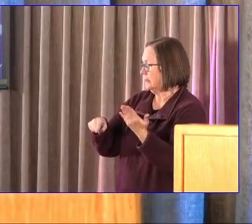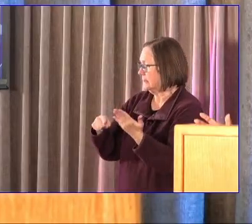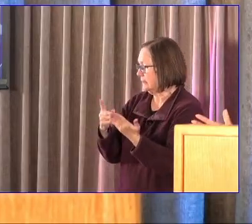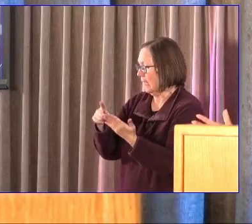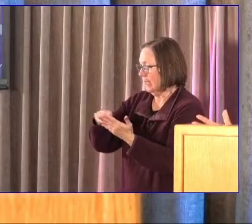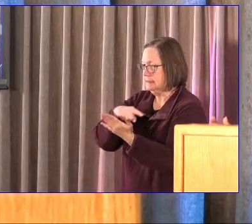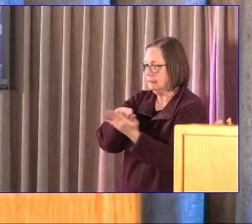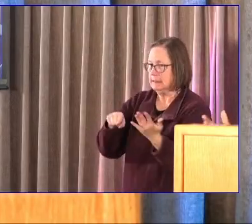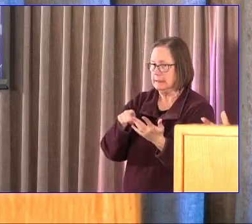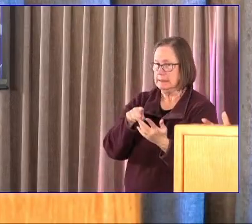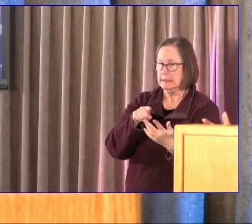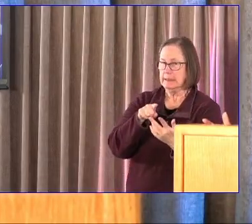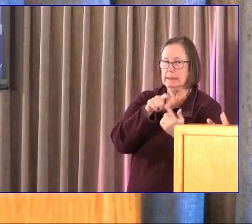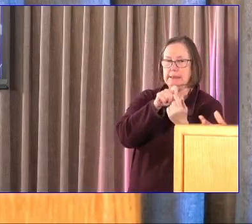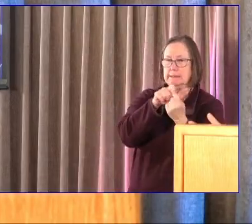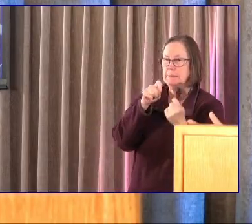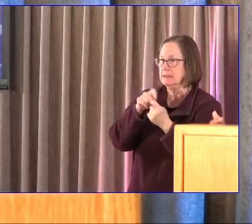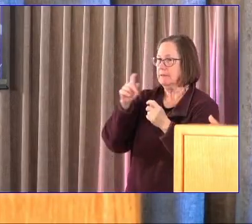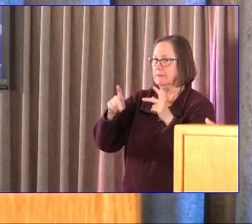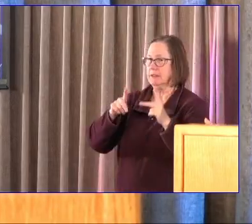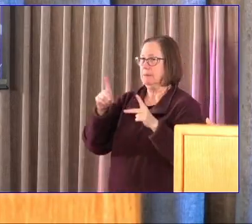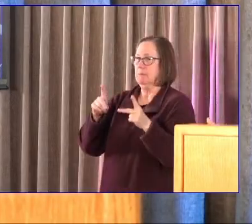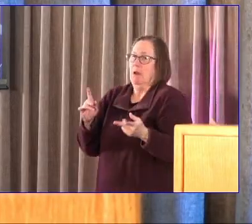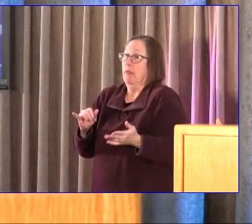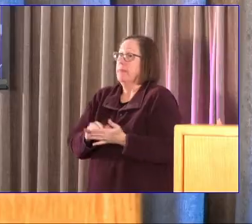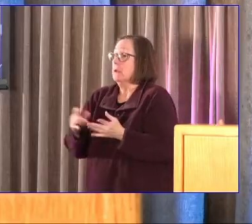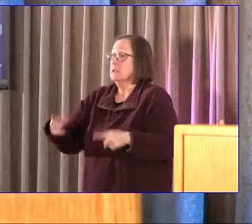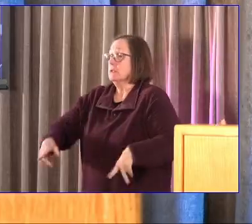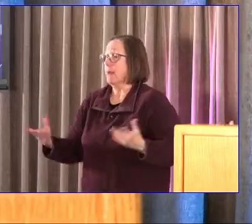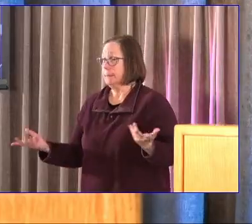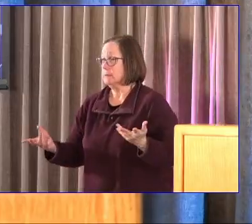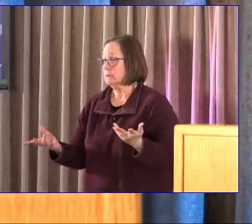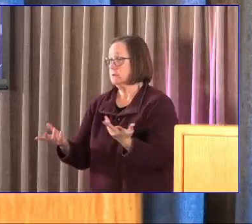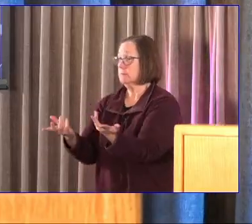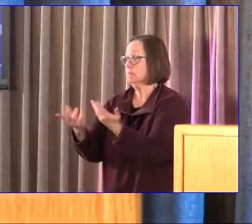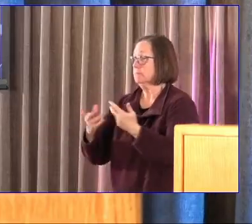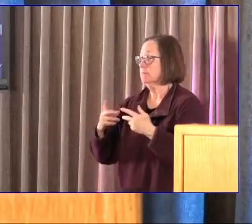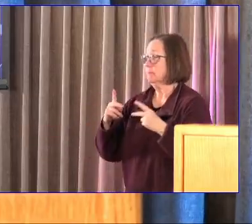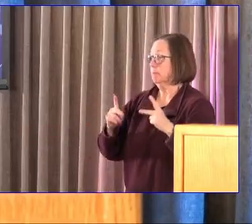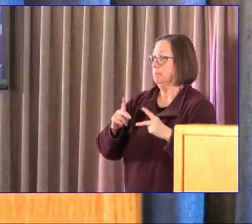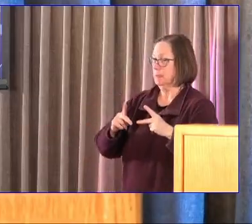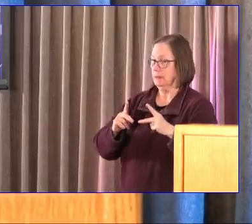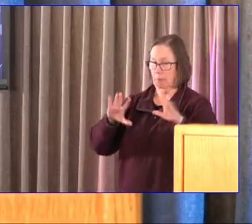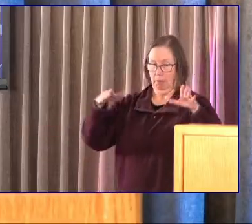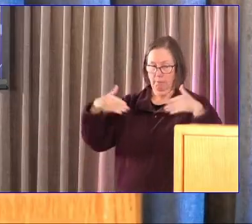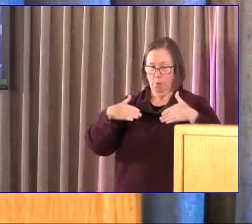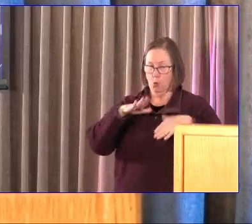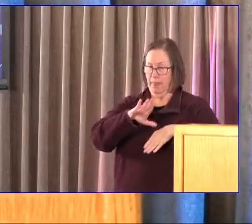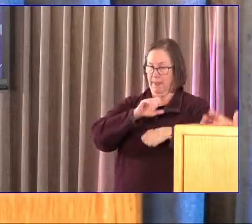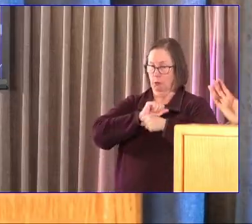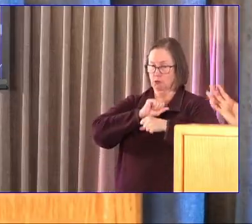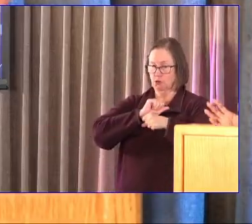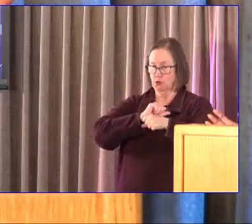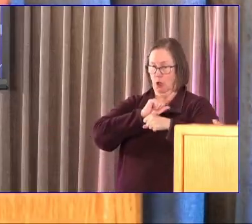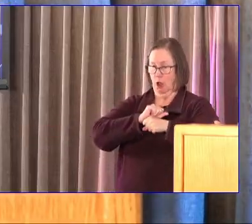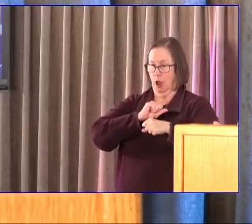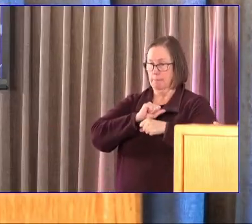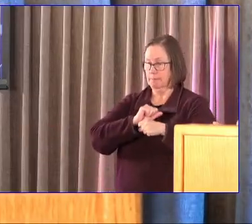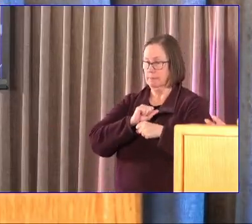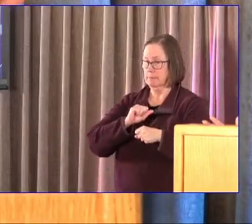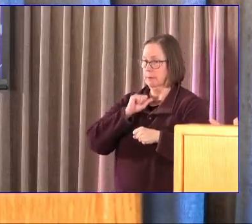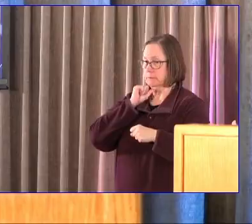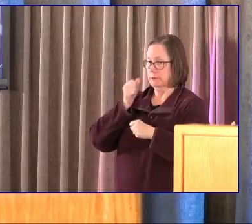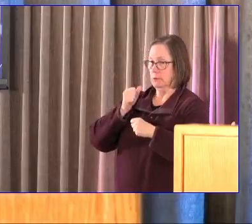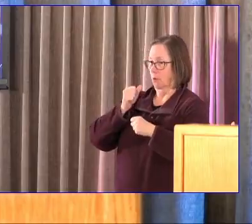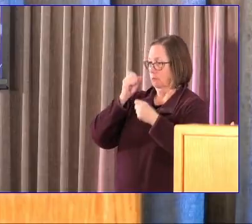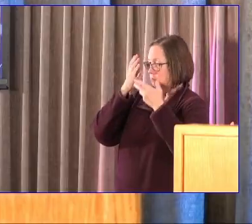do? It's a reality, and it's just not only our reality. It's the reality of other places that we exist as well, too. And so let's name the problem